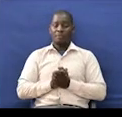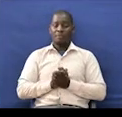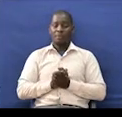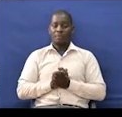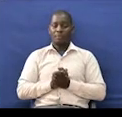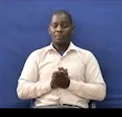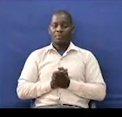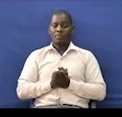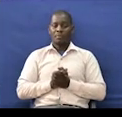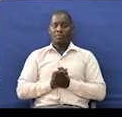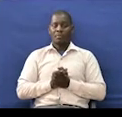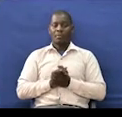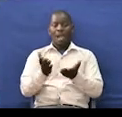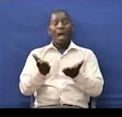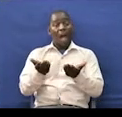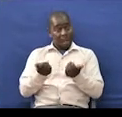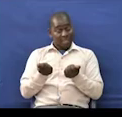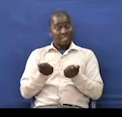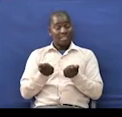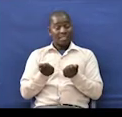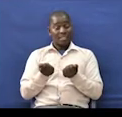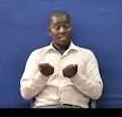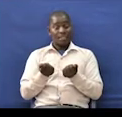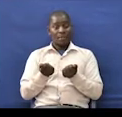is the ability